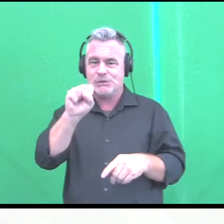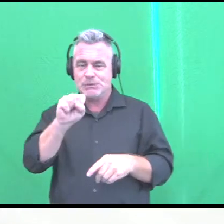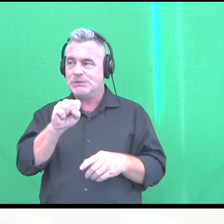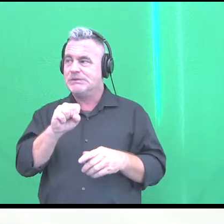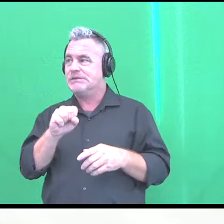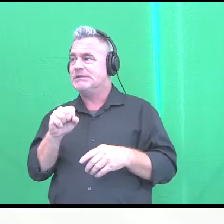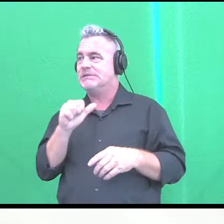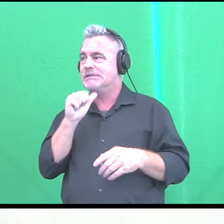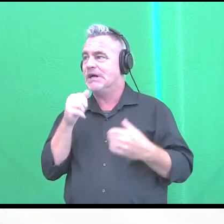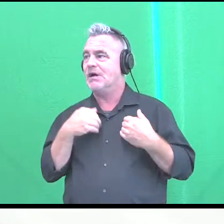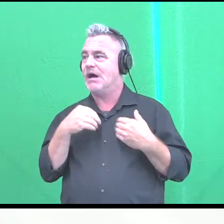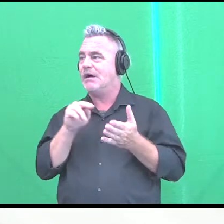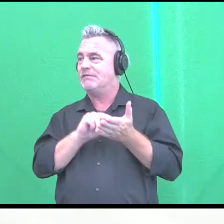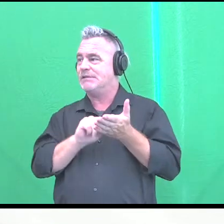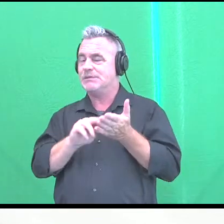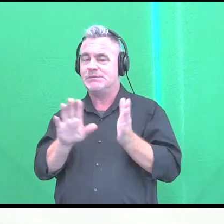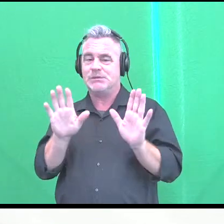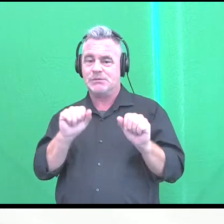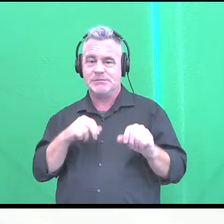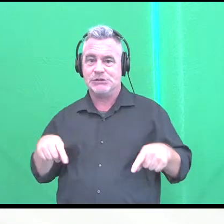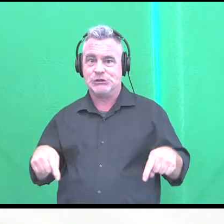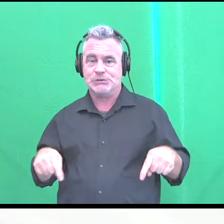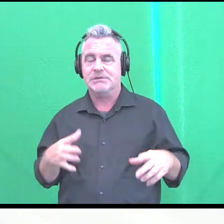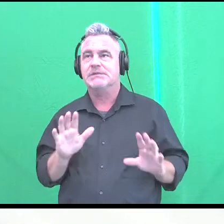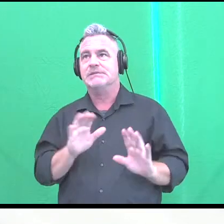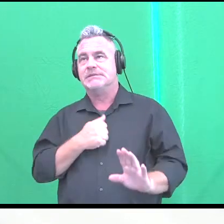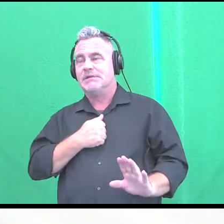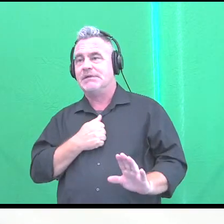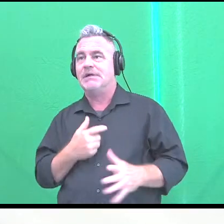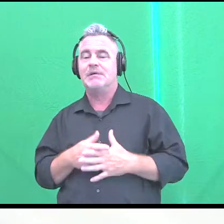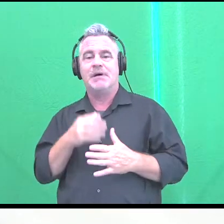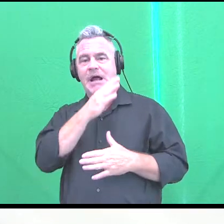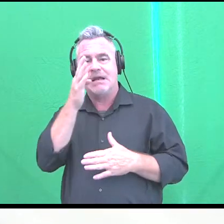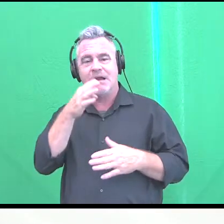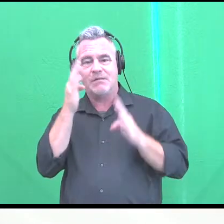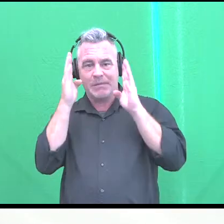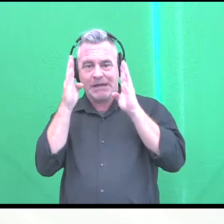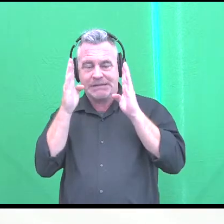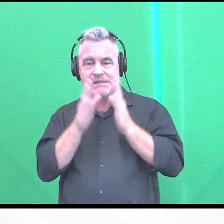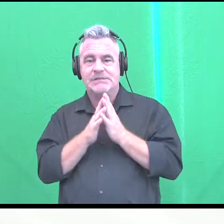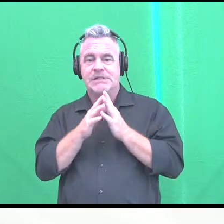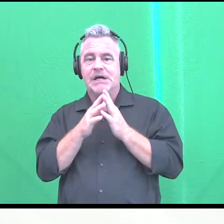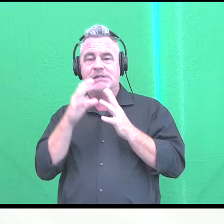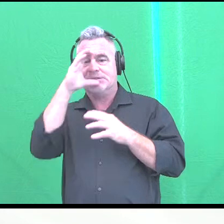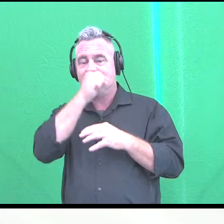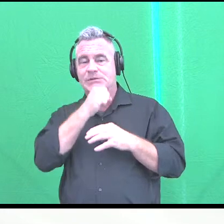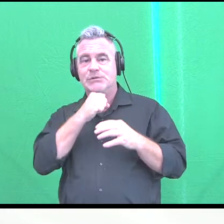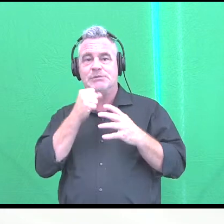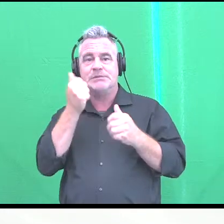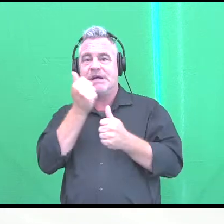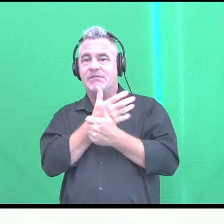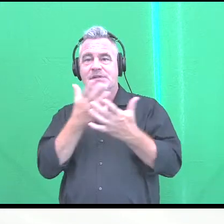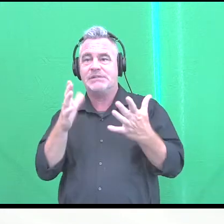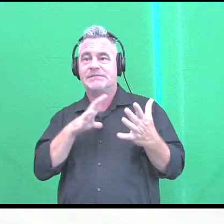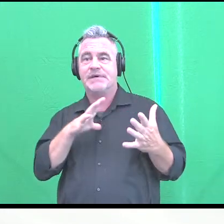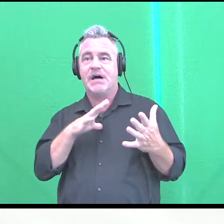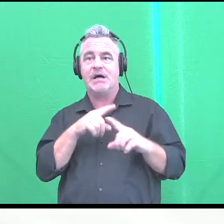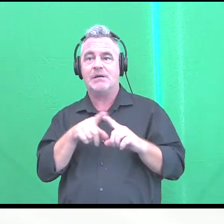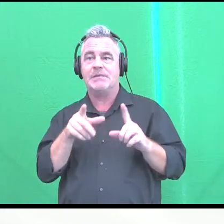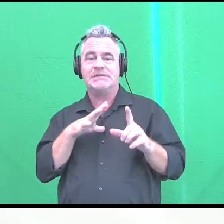don't have my notes here. I never paid attention. Like I said, I just assumed everything was going okay, but it's